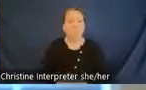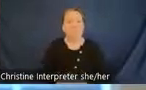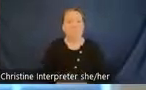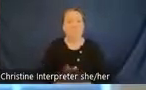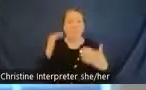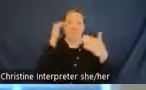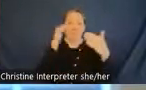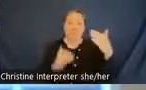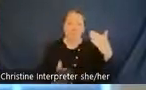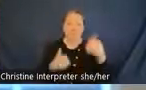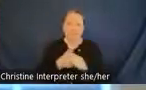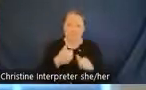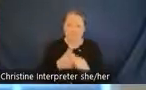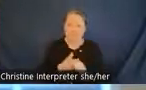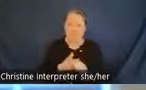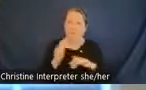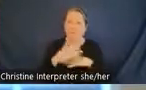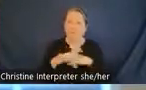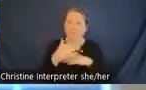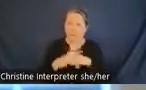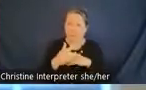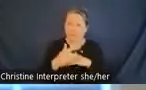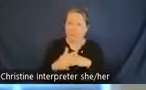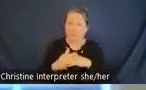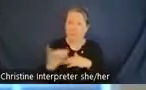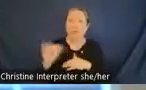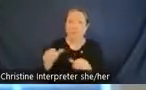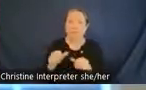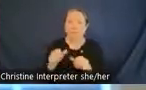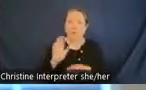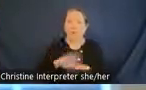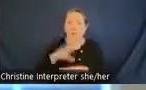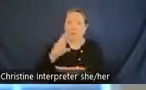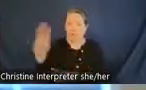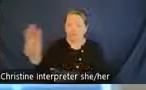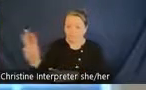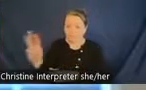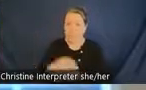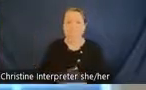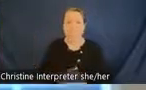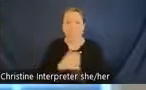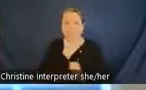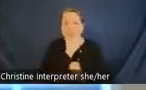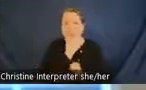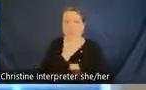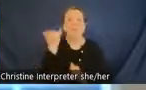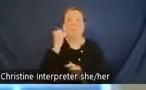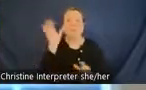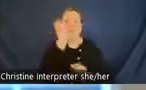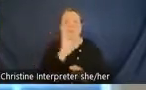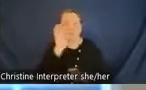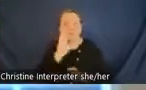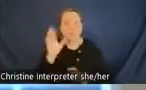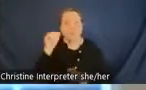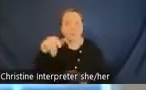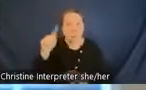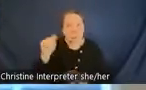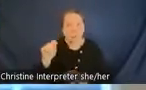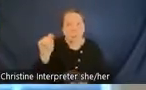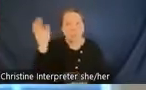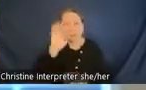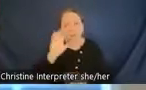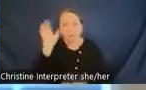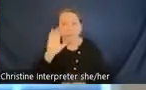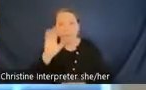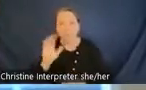of apartment vacancies is also maintained on that website. And when you're looking for an apartment, you can search within that, and